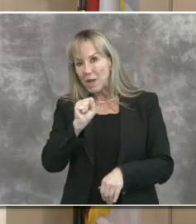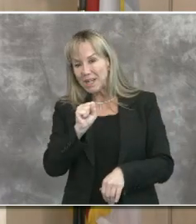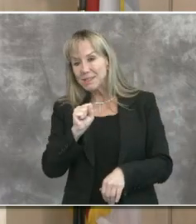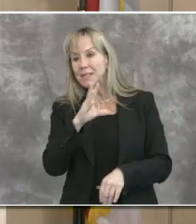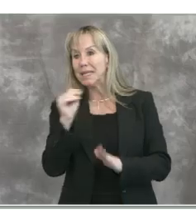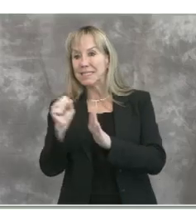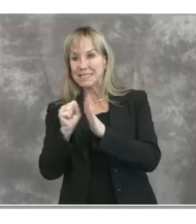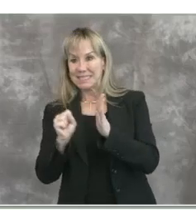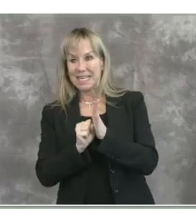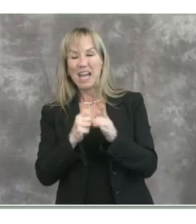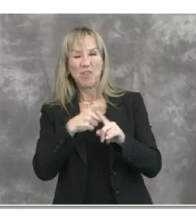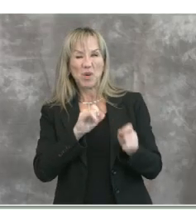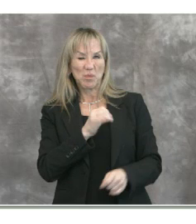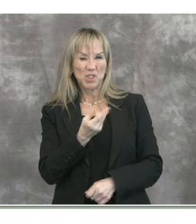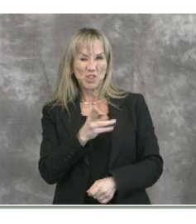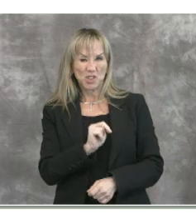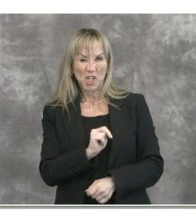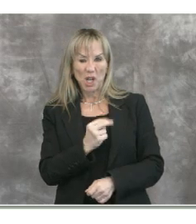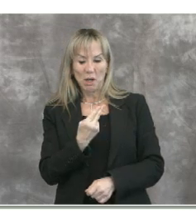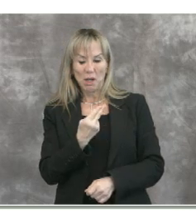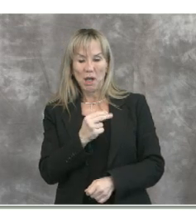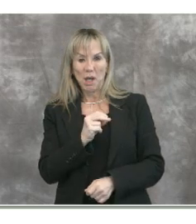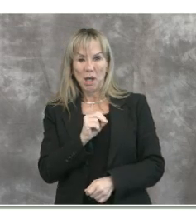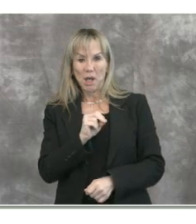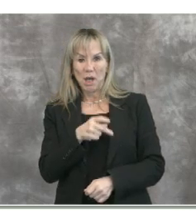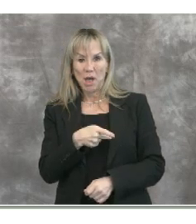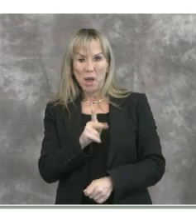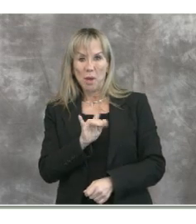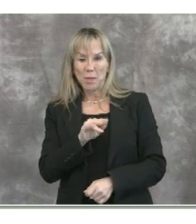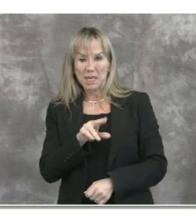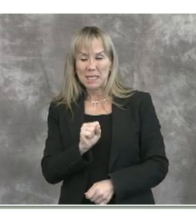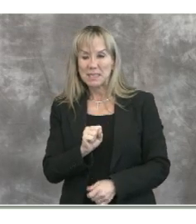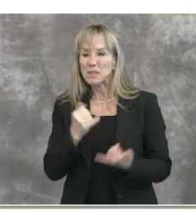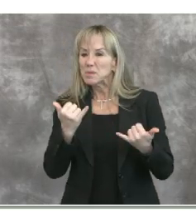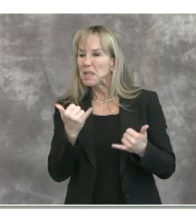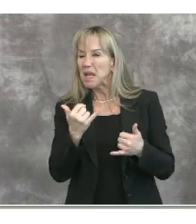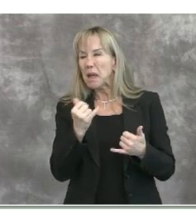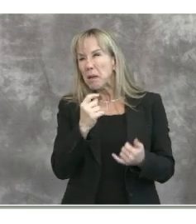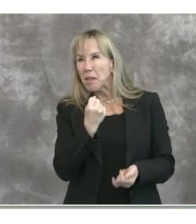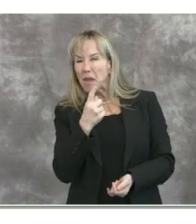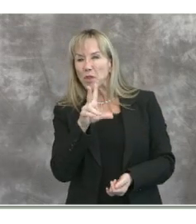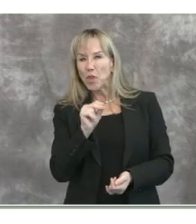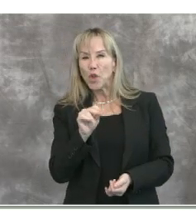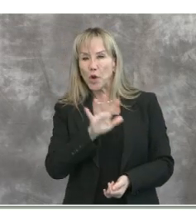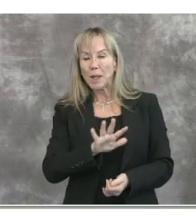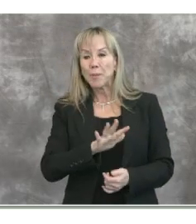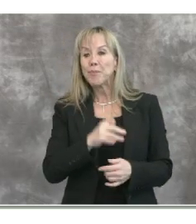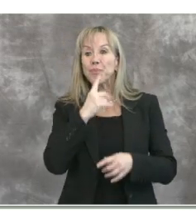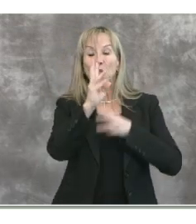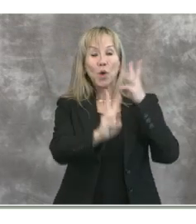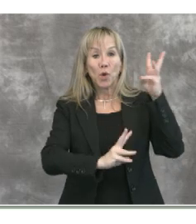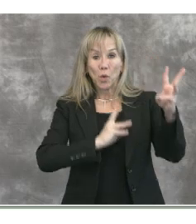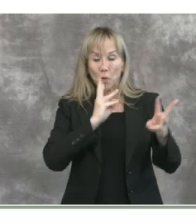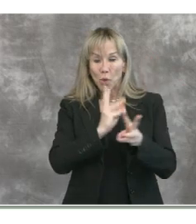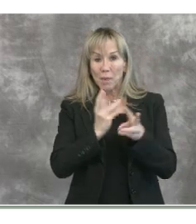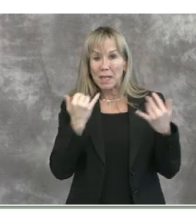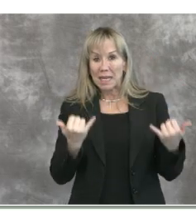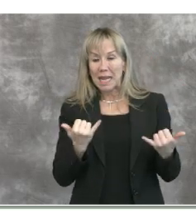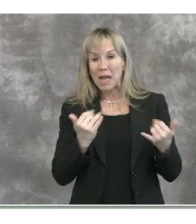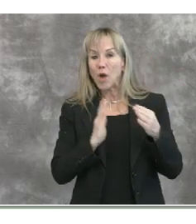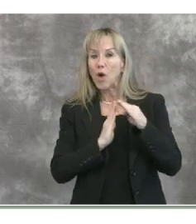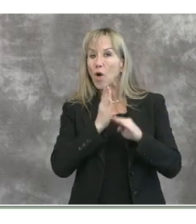dashboard that was pulled today, this morning at about 11:30 a.m. Globally, now we have